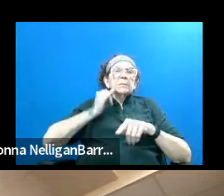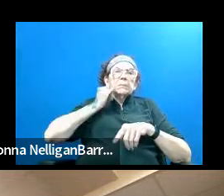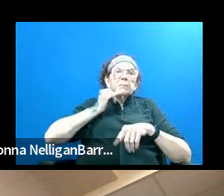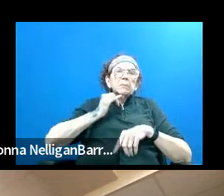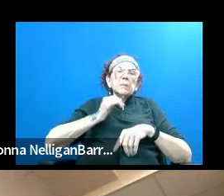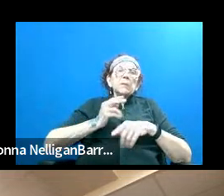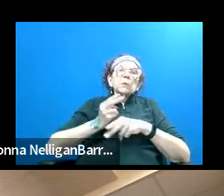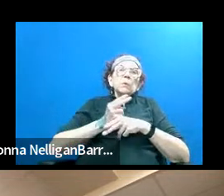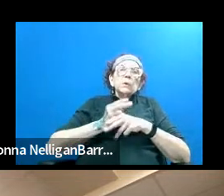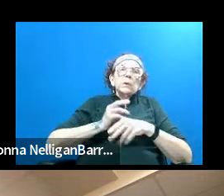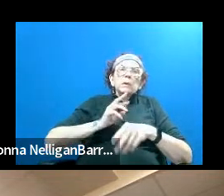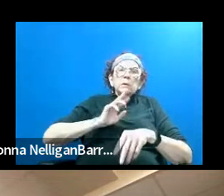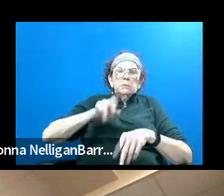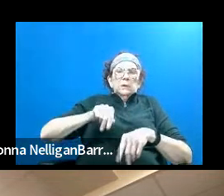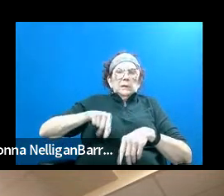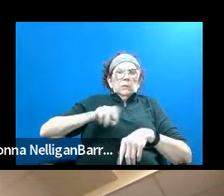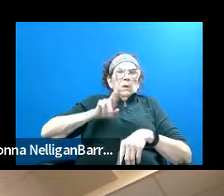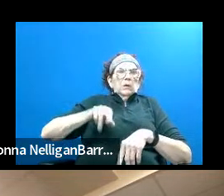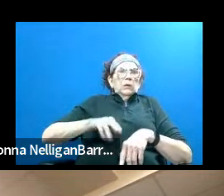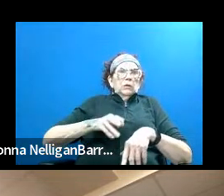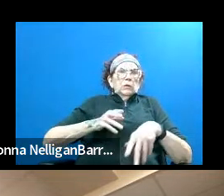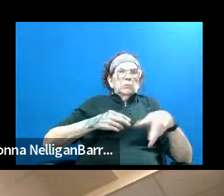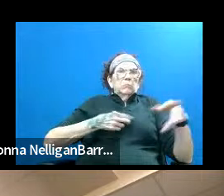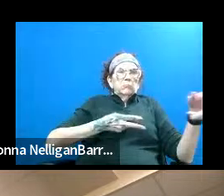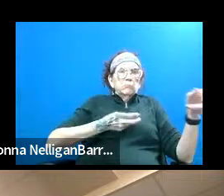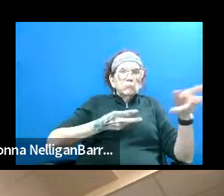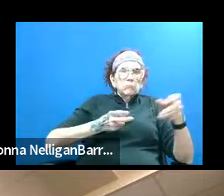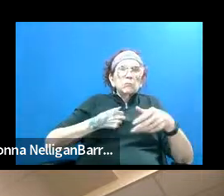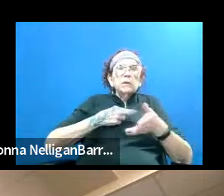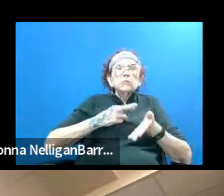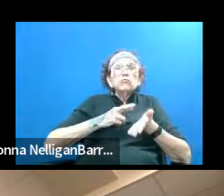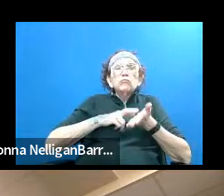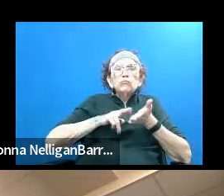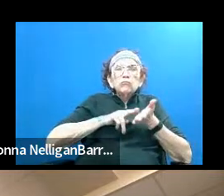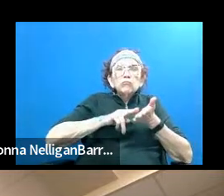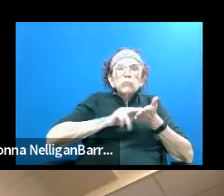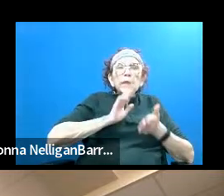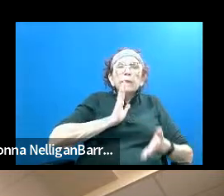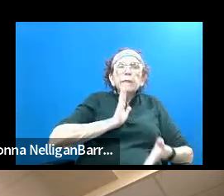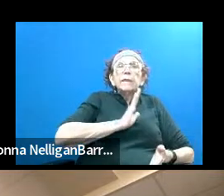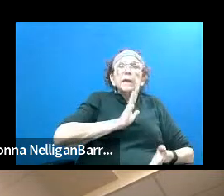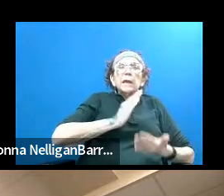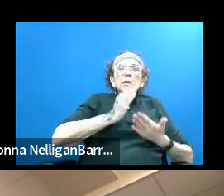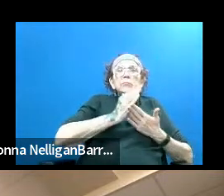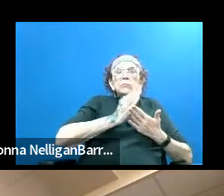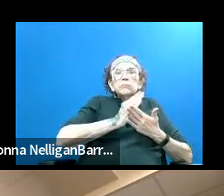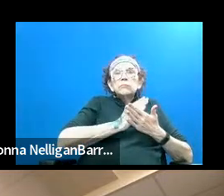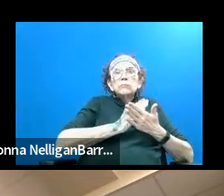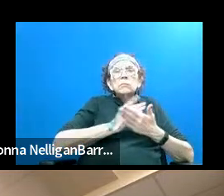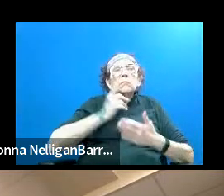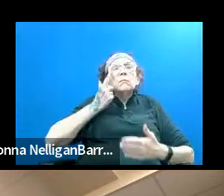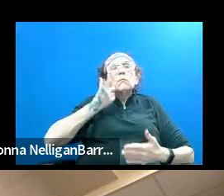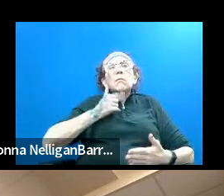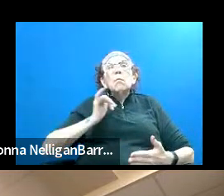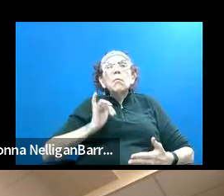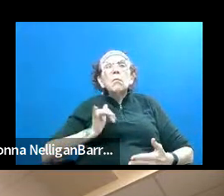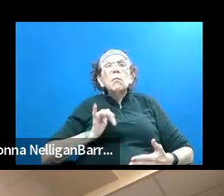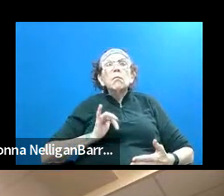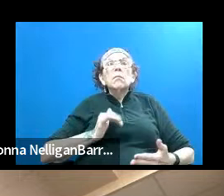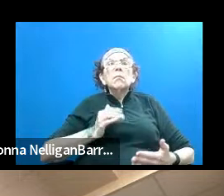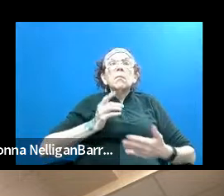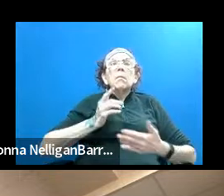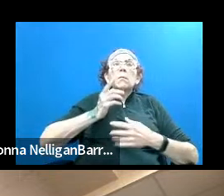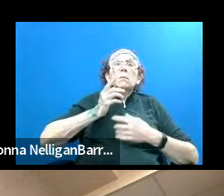went to look it up, I saw their plan that looked so much like what you all just presented. You know,